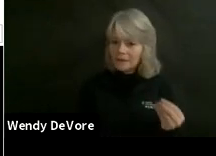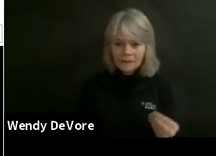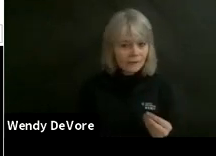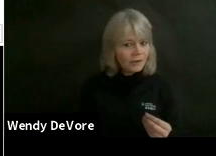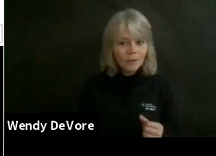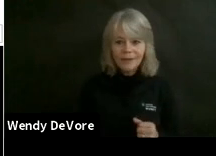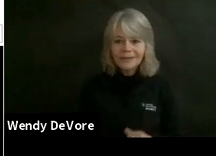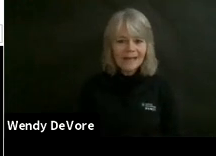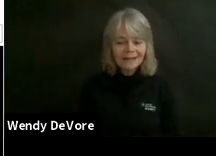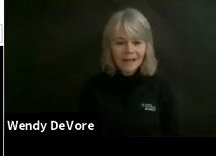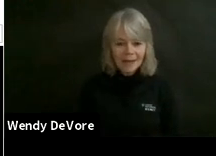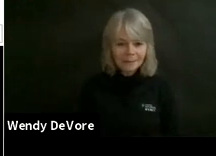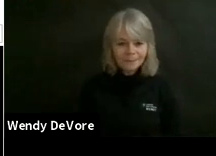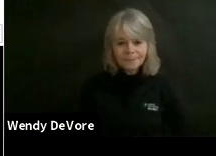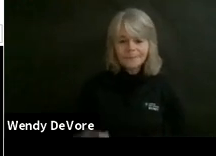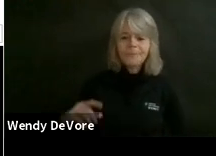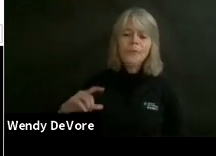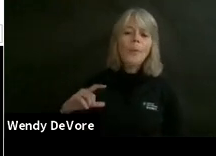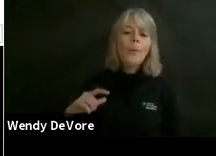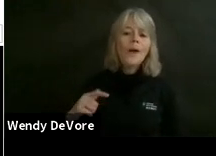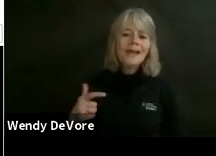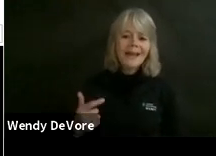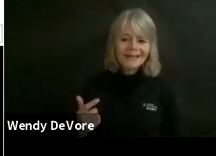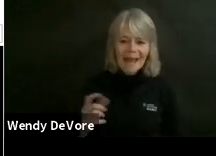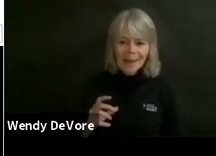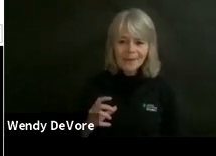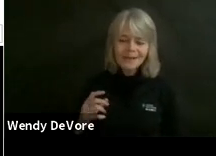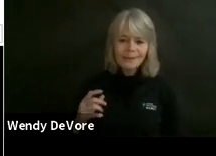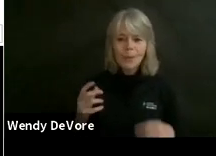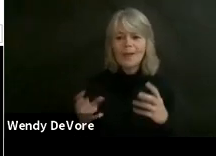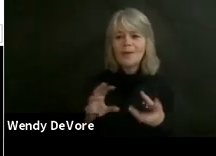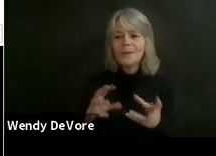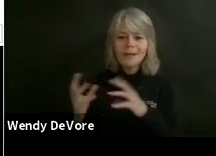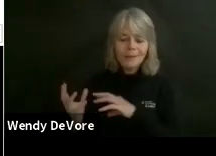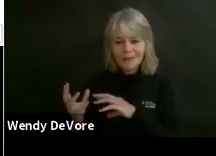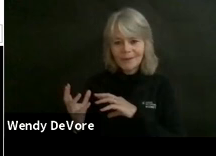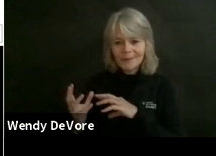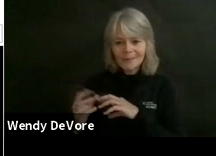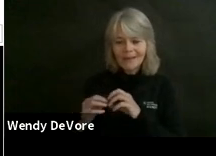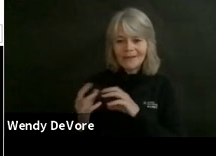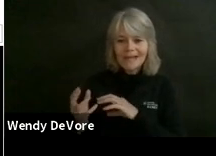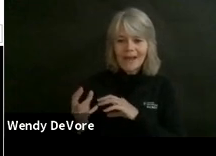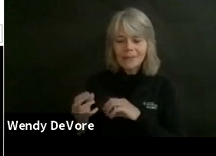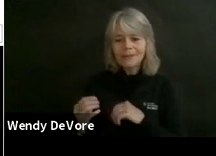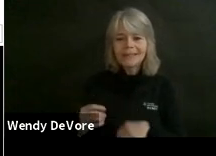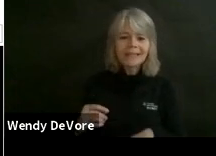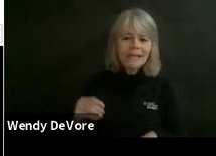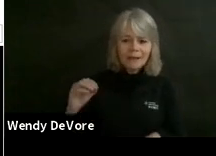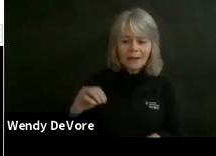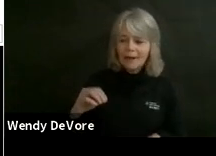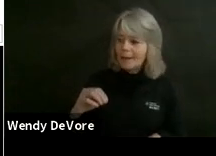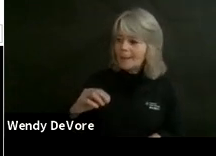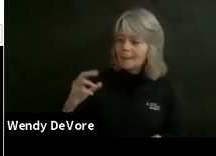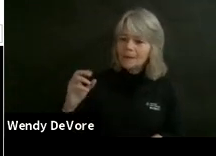Again, this individual does not sign. What has happened is while they're meeting with the staff person.